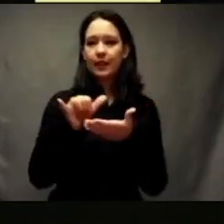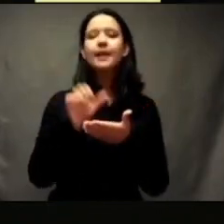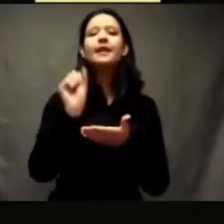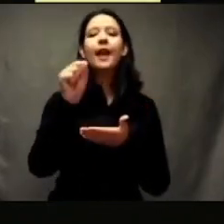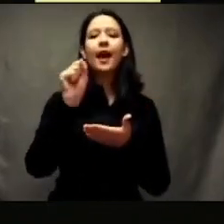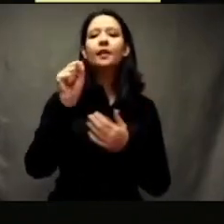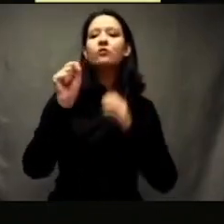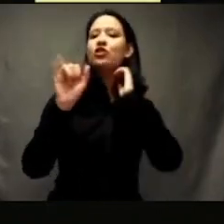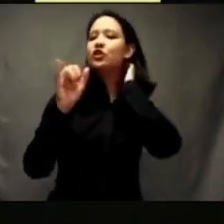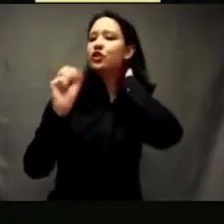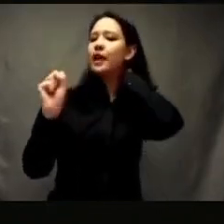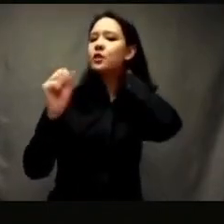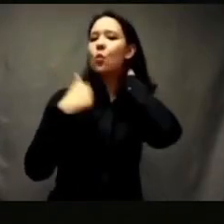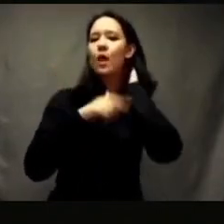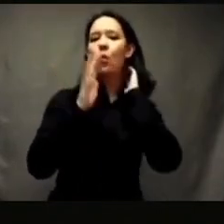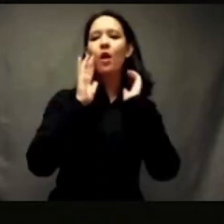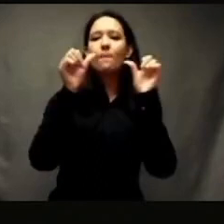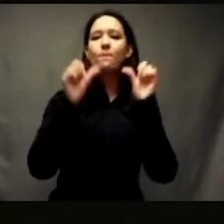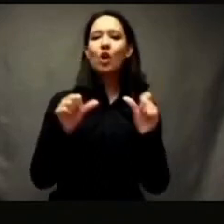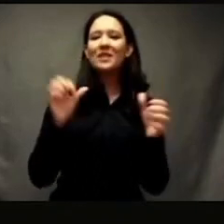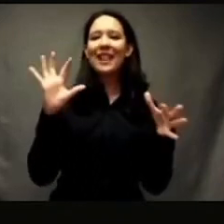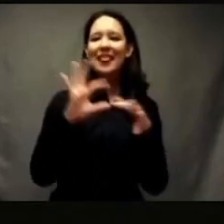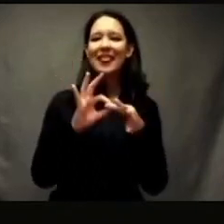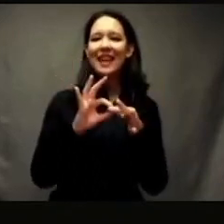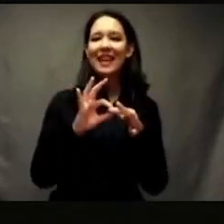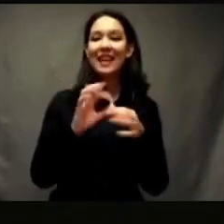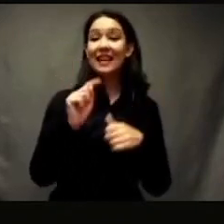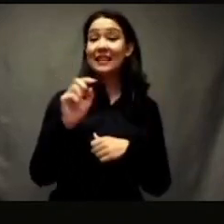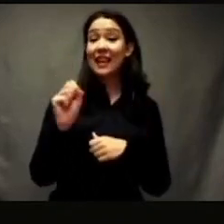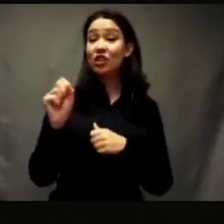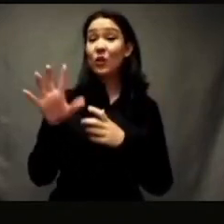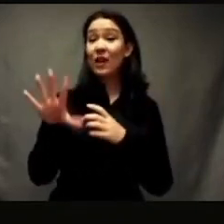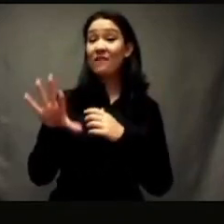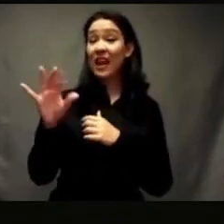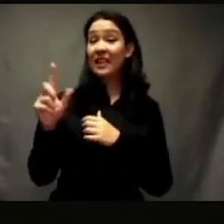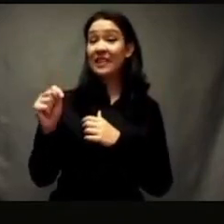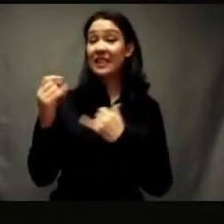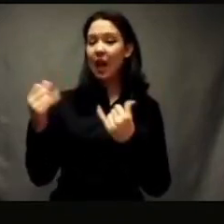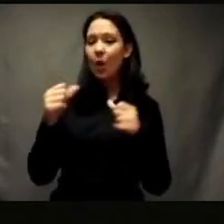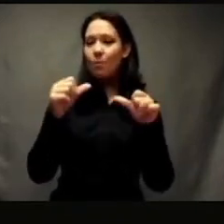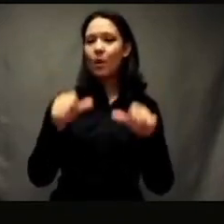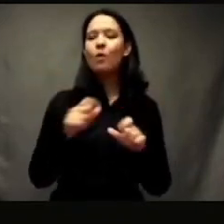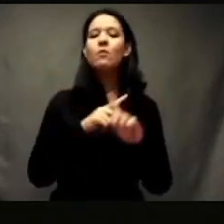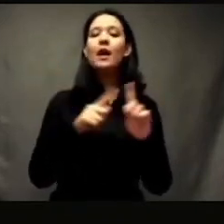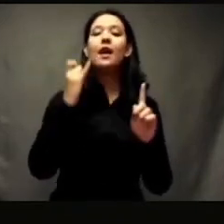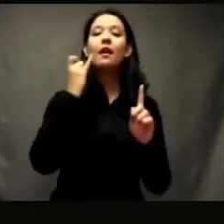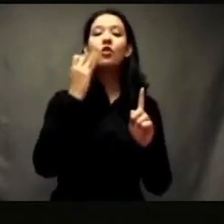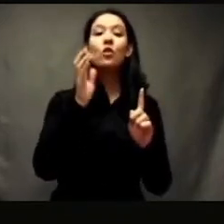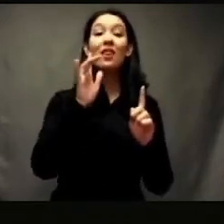Yeah, we will post the link. Tess, you can go ahead and find it now, but I'll say that it is on, if you go